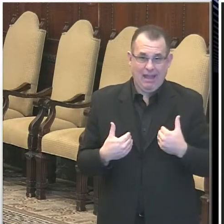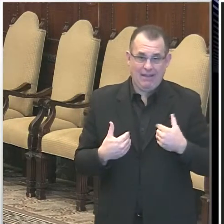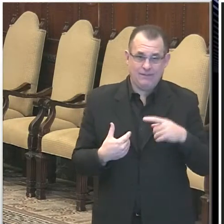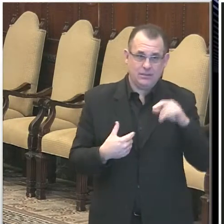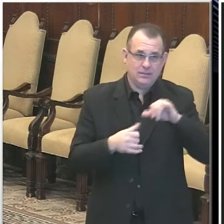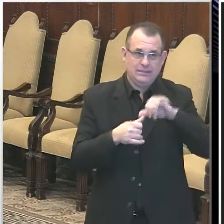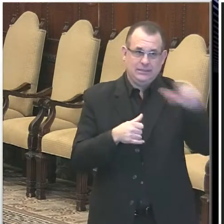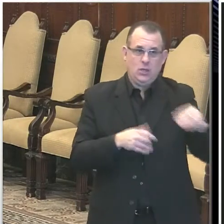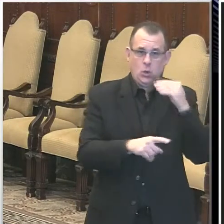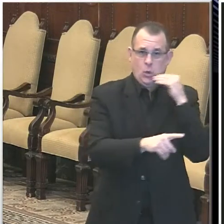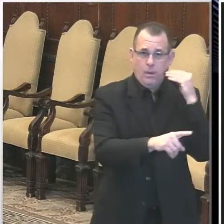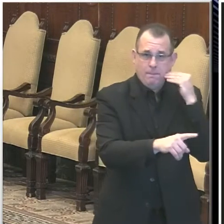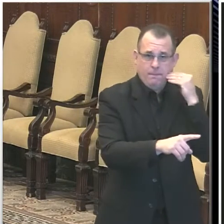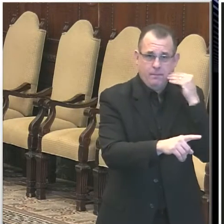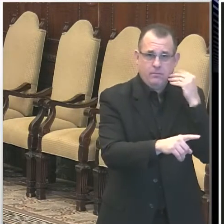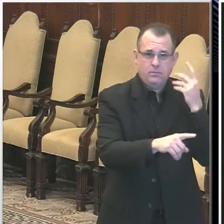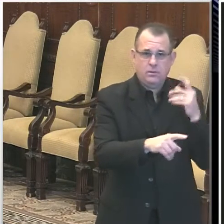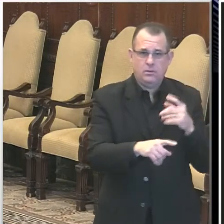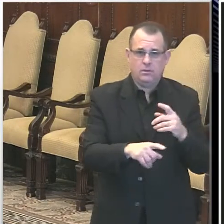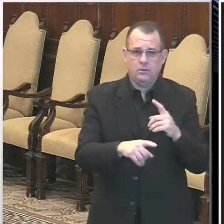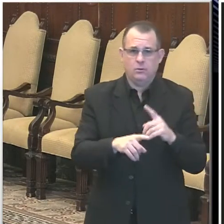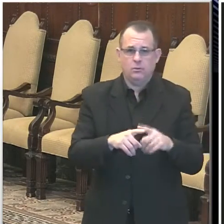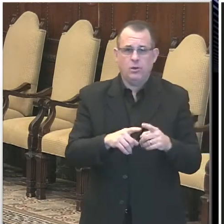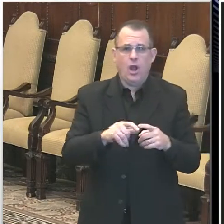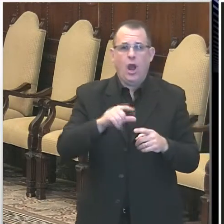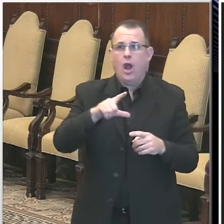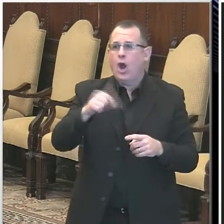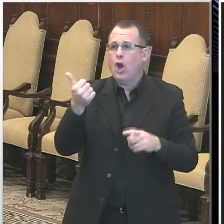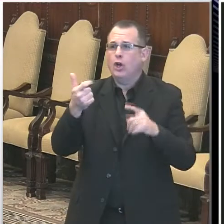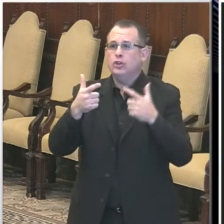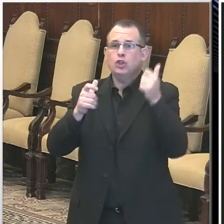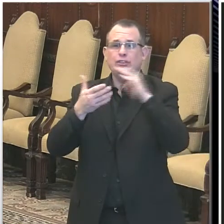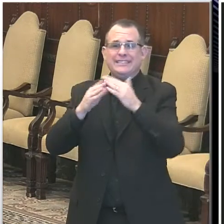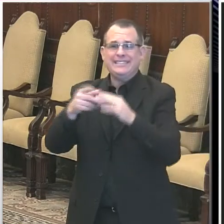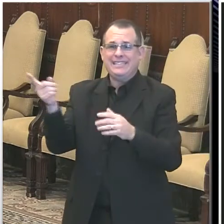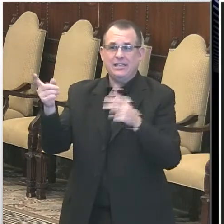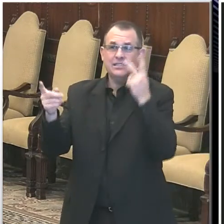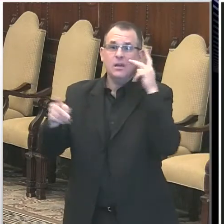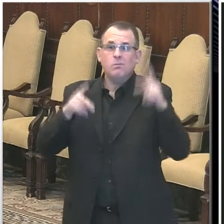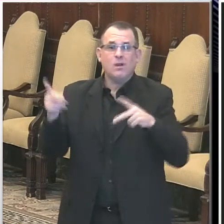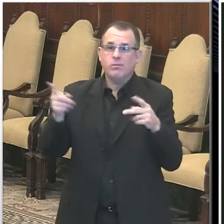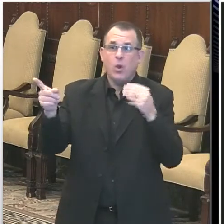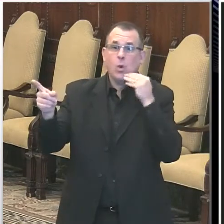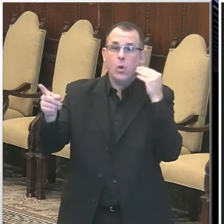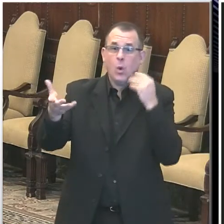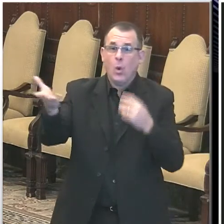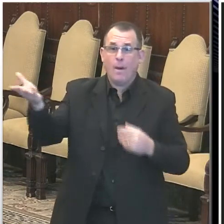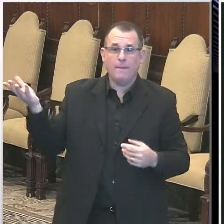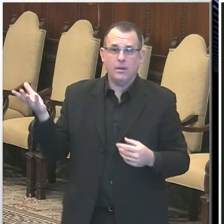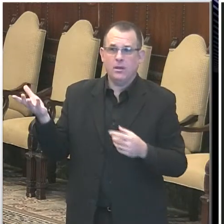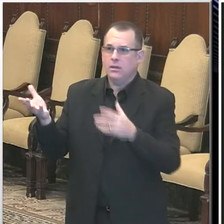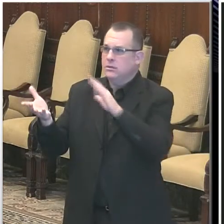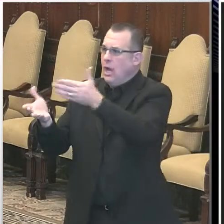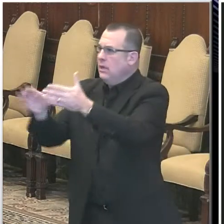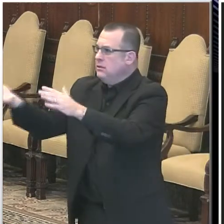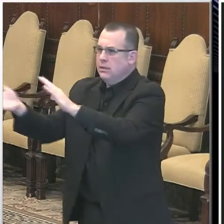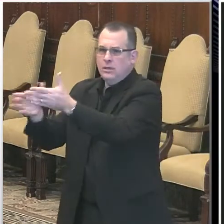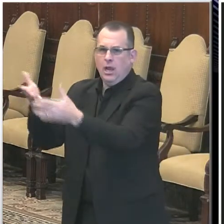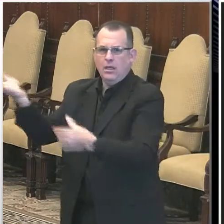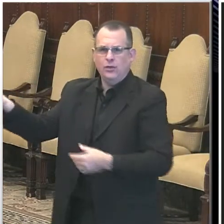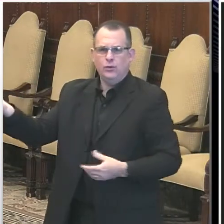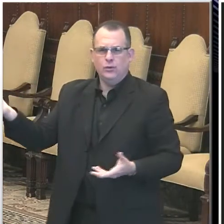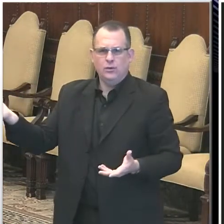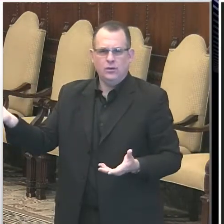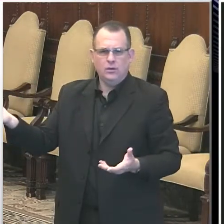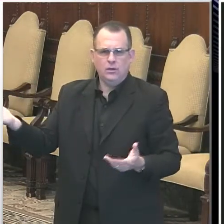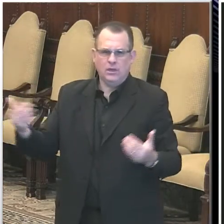large cities spikes in people dying at home. Do we have any numbers about the numbers of deaths